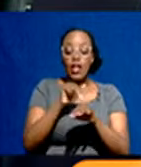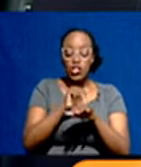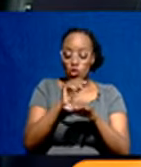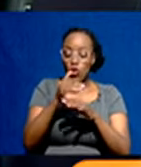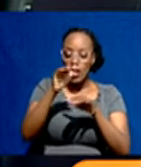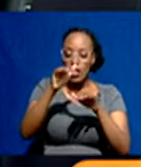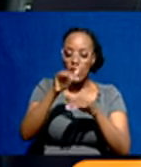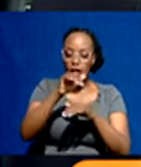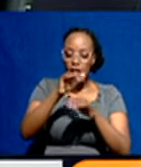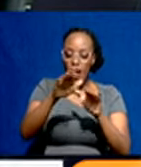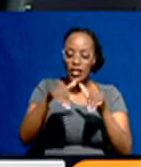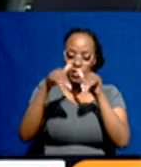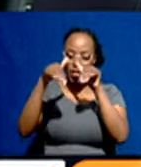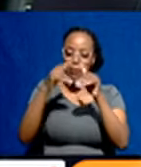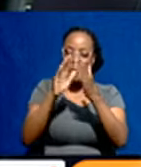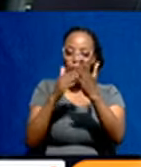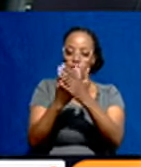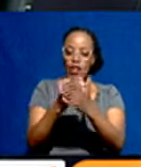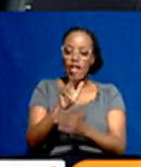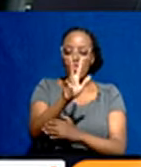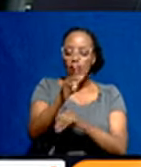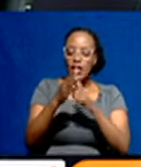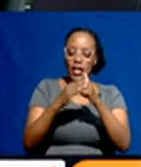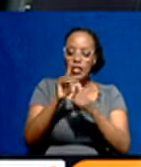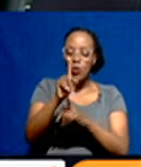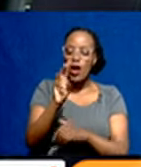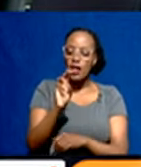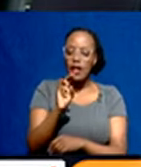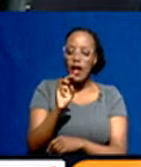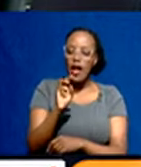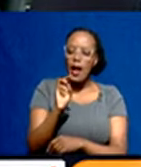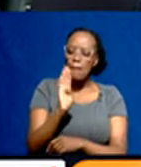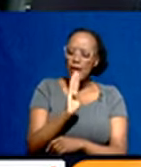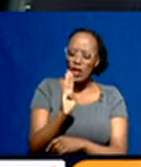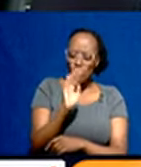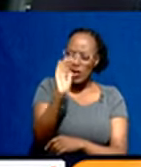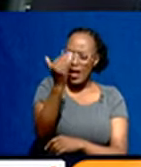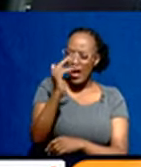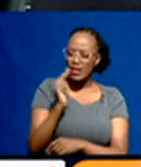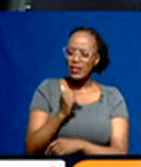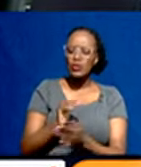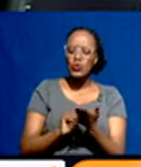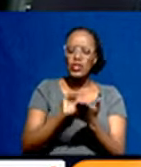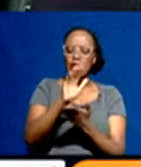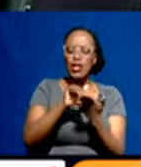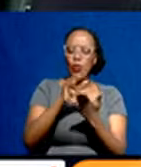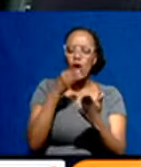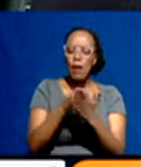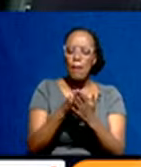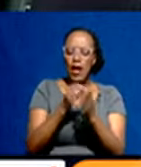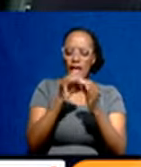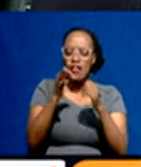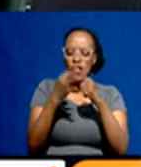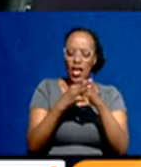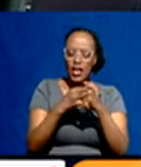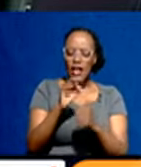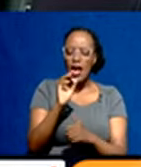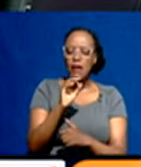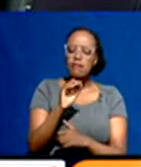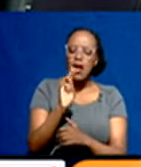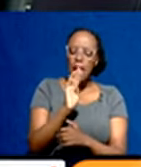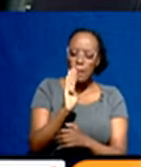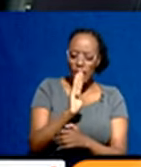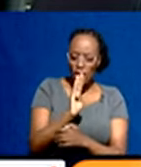who have proposed 391 billion, will ask us, why do you want us to send more money if 8 billion that was sent to